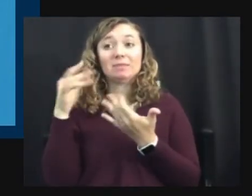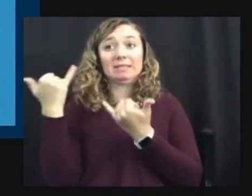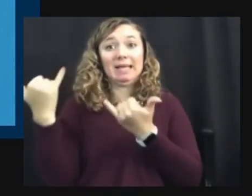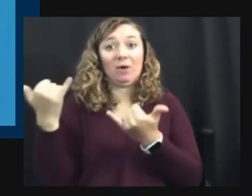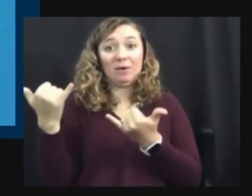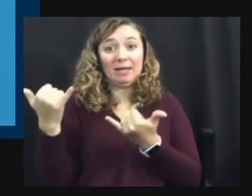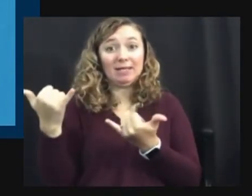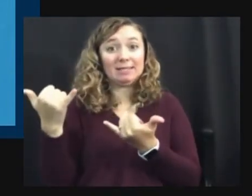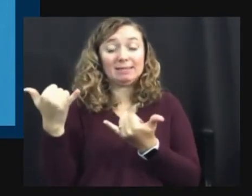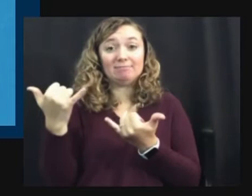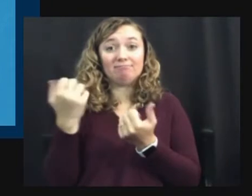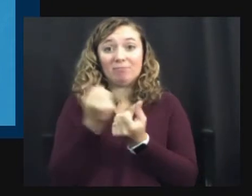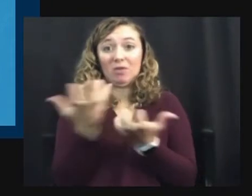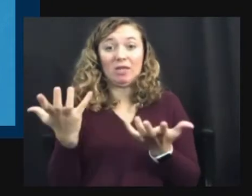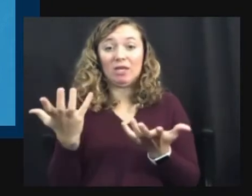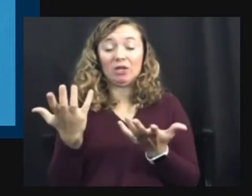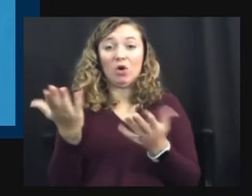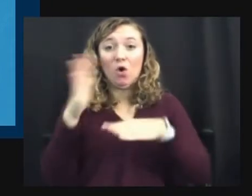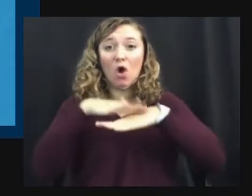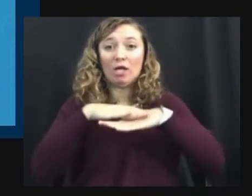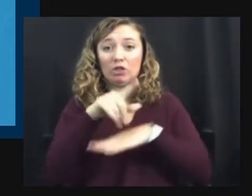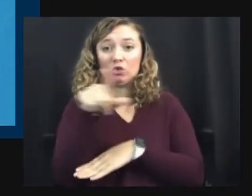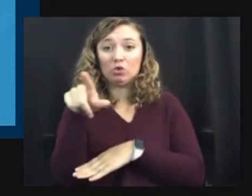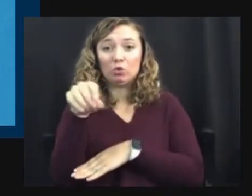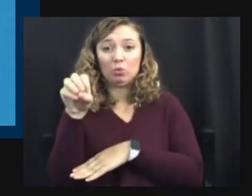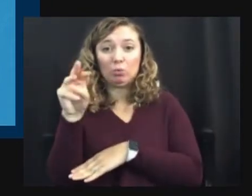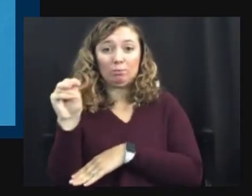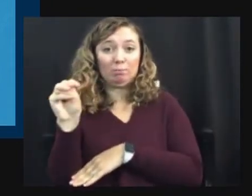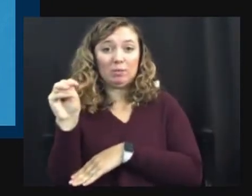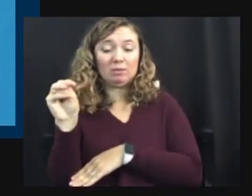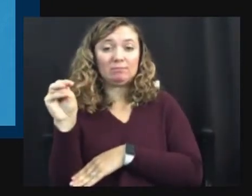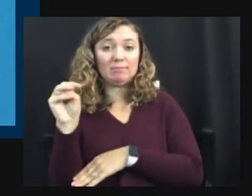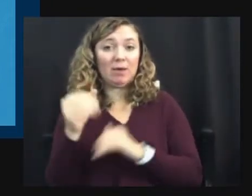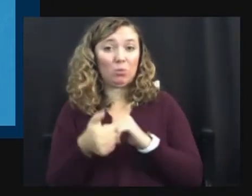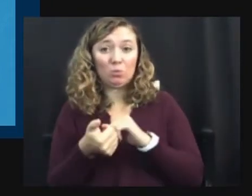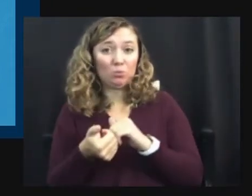Oh, that's a good question. Jules, do you want to take that one?